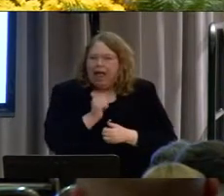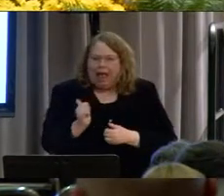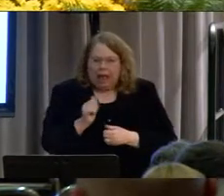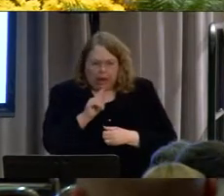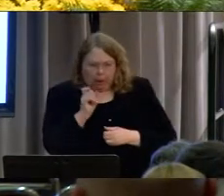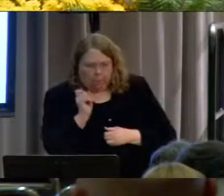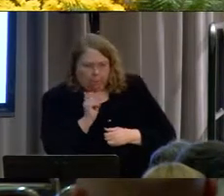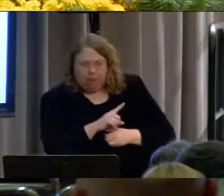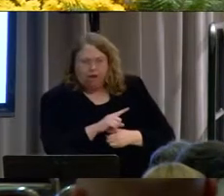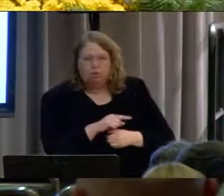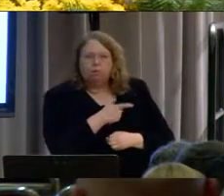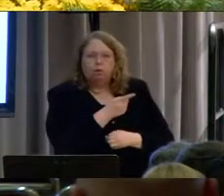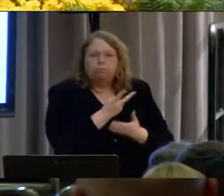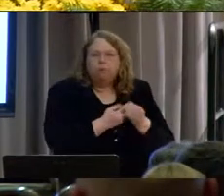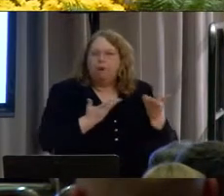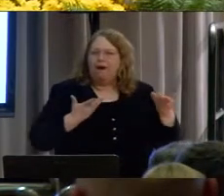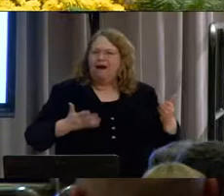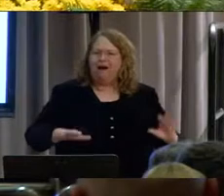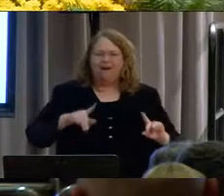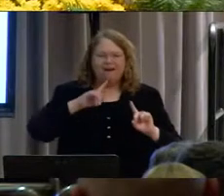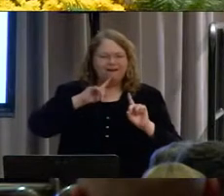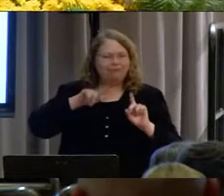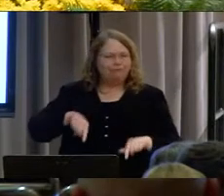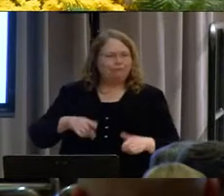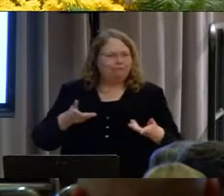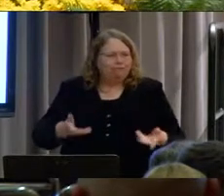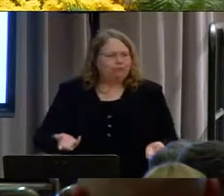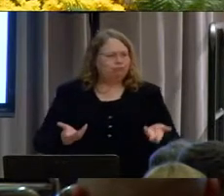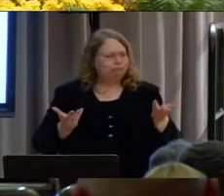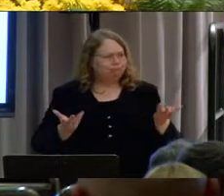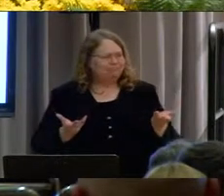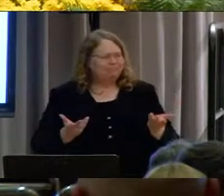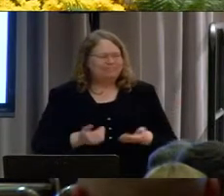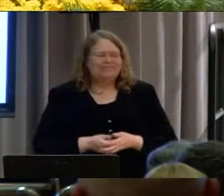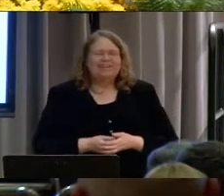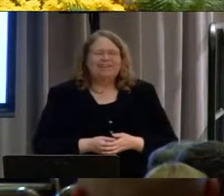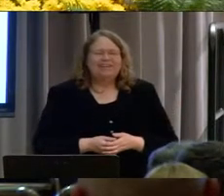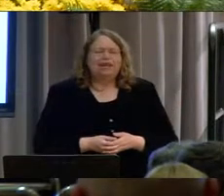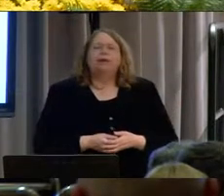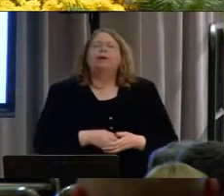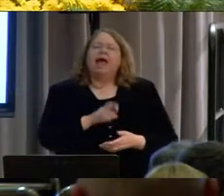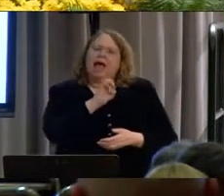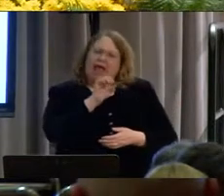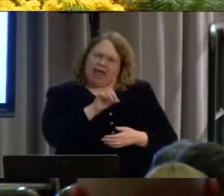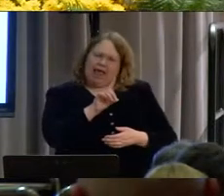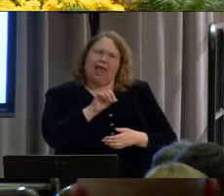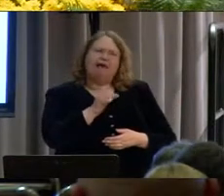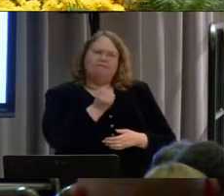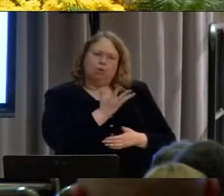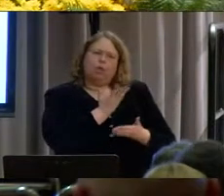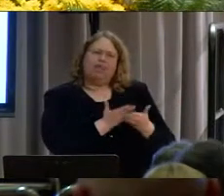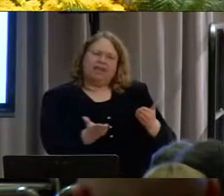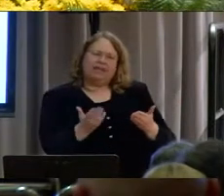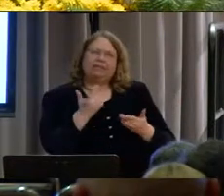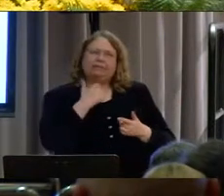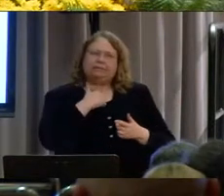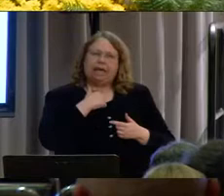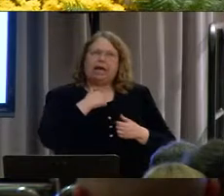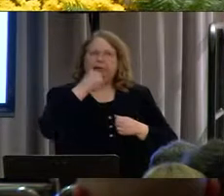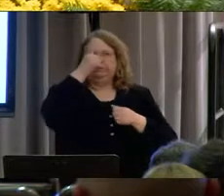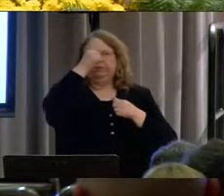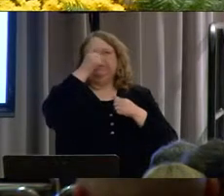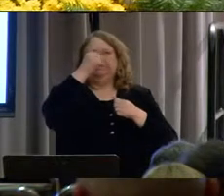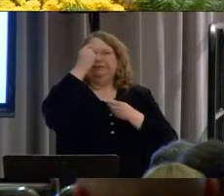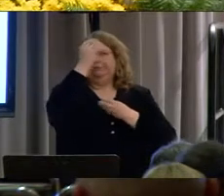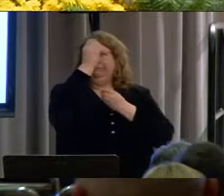could ask, you both really already answered. You know, Ed, a few things do linger, though, and I wanted to ask you